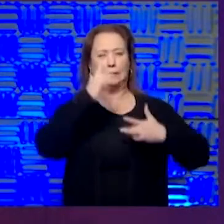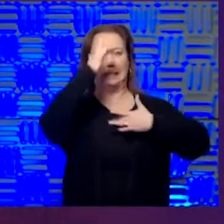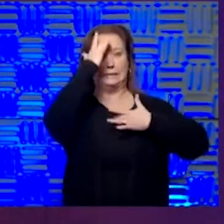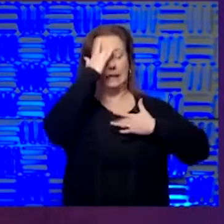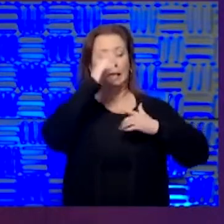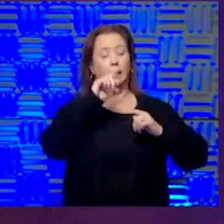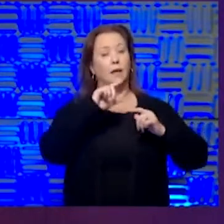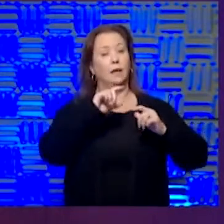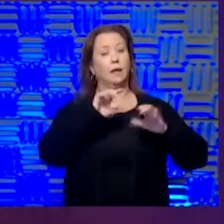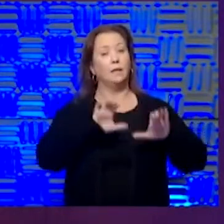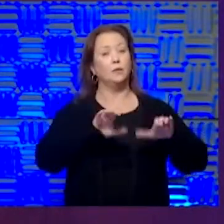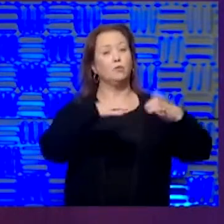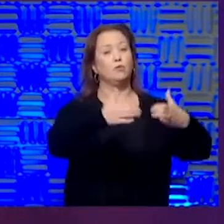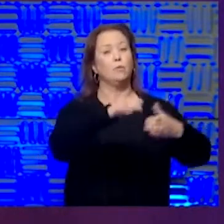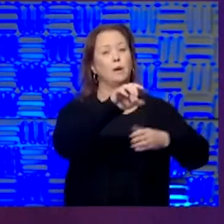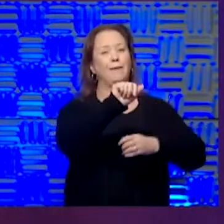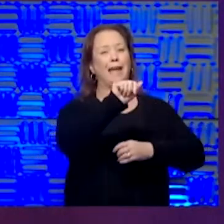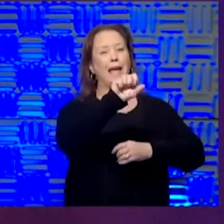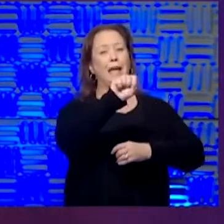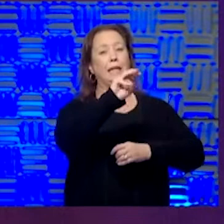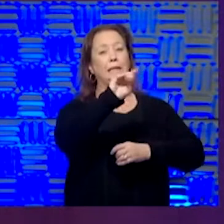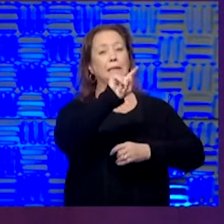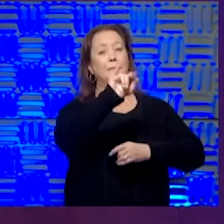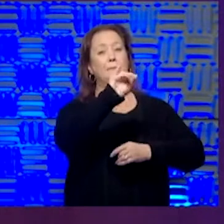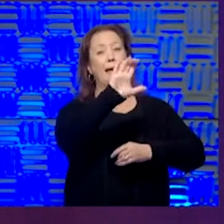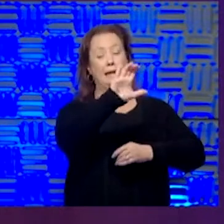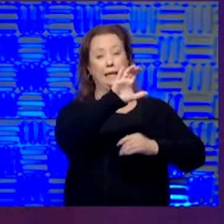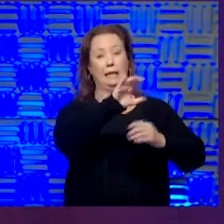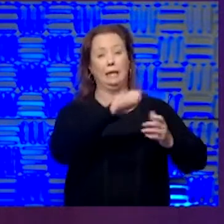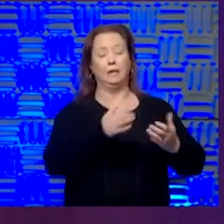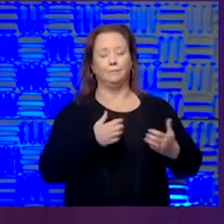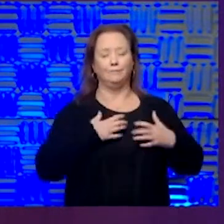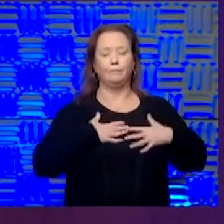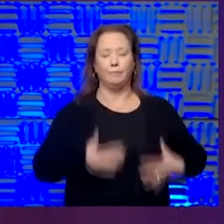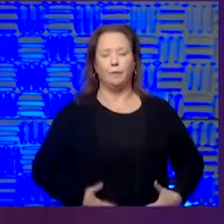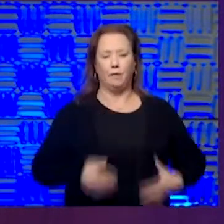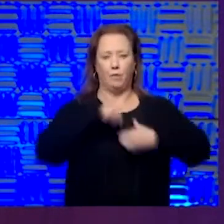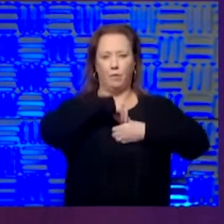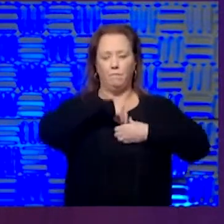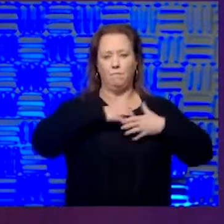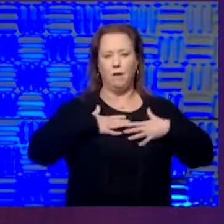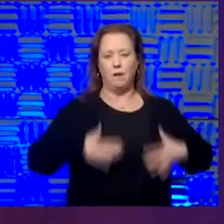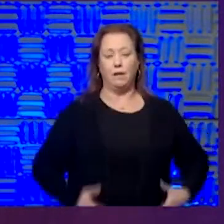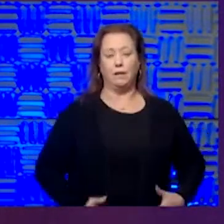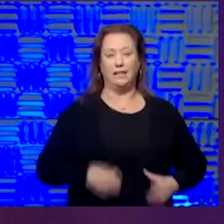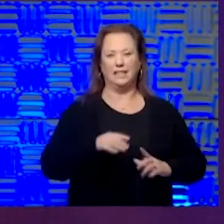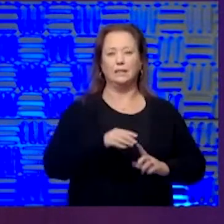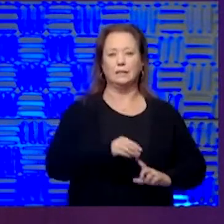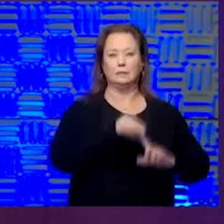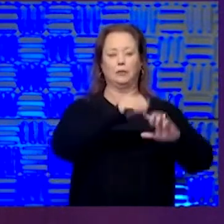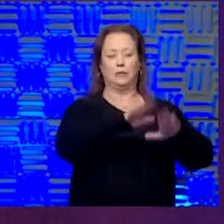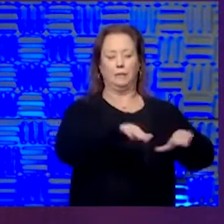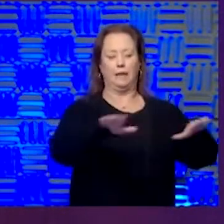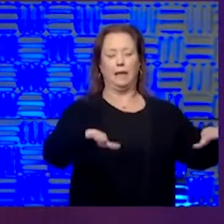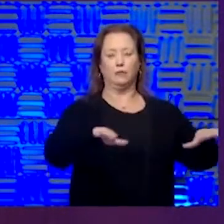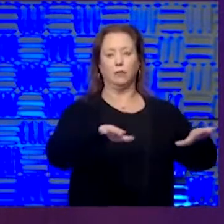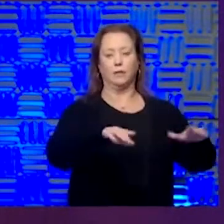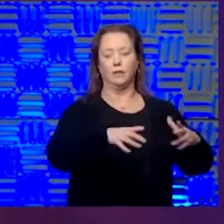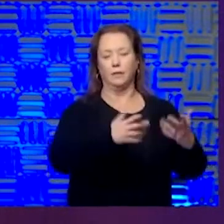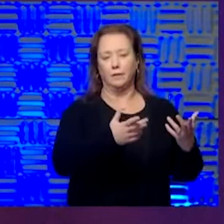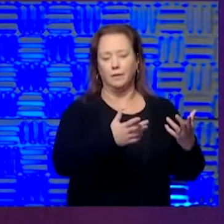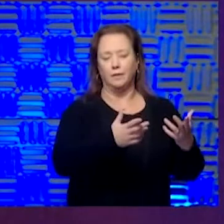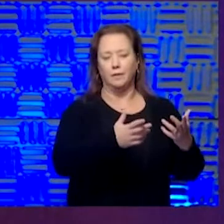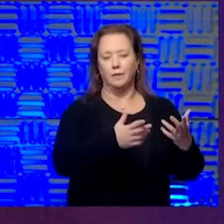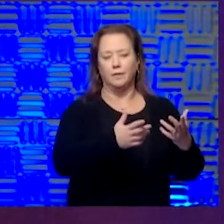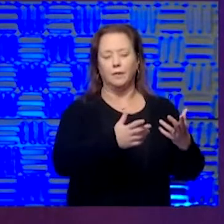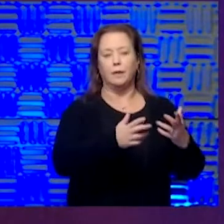of asymptomatic carriers that seem to be a case, especially among the pediatric group. The problem